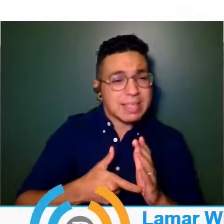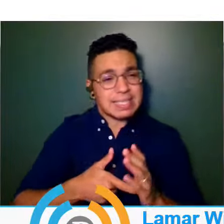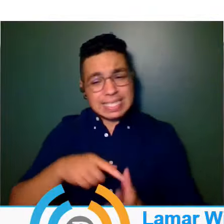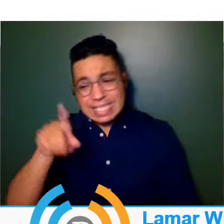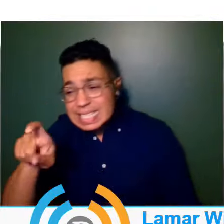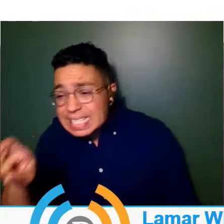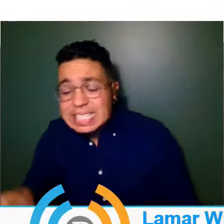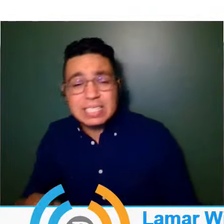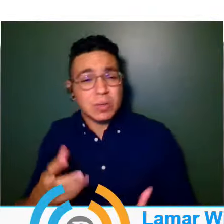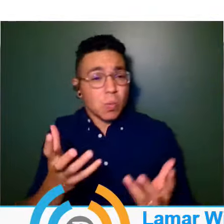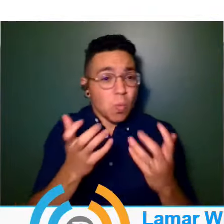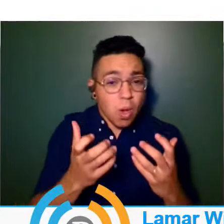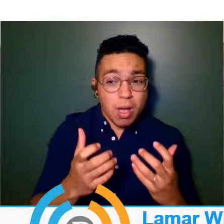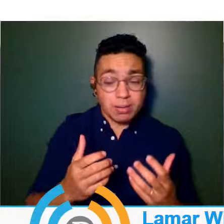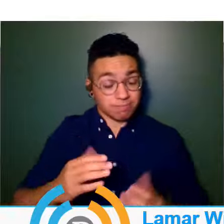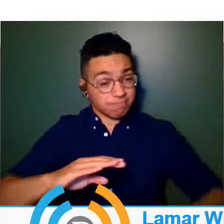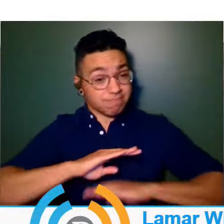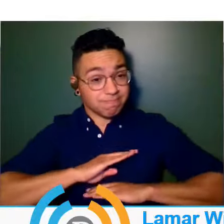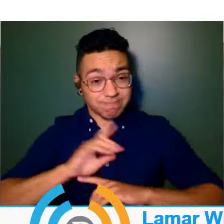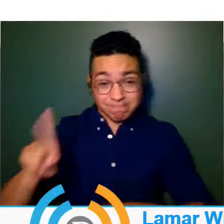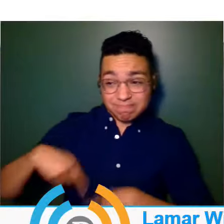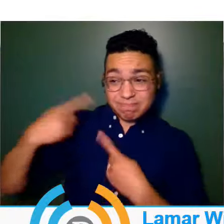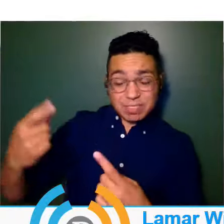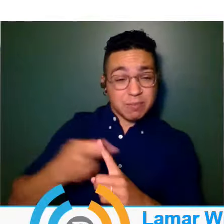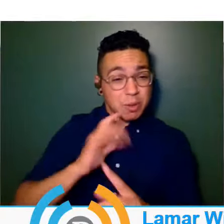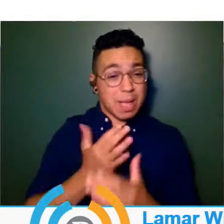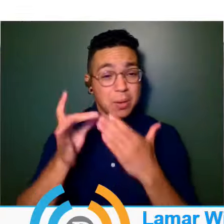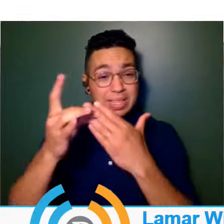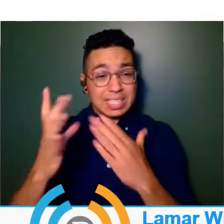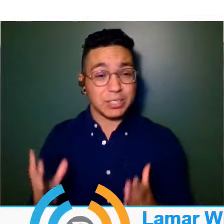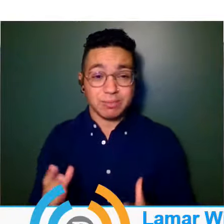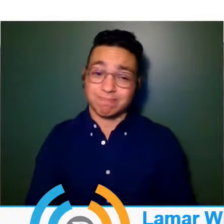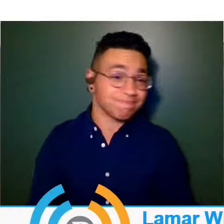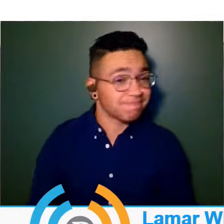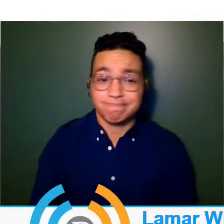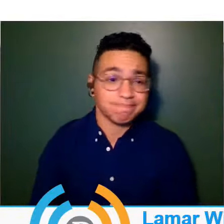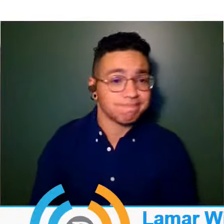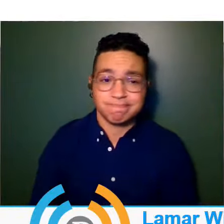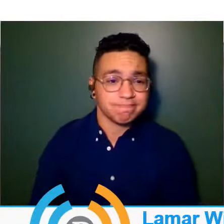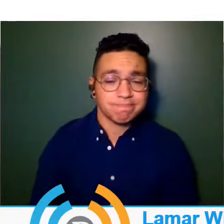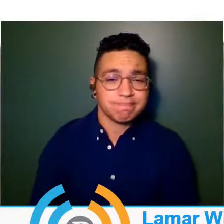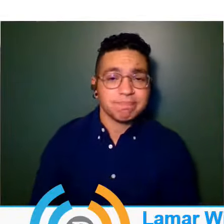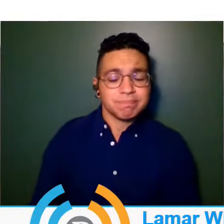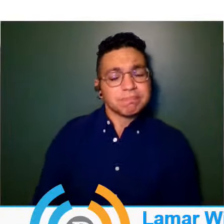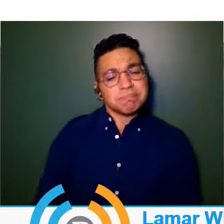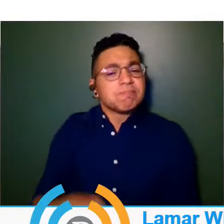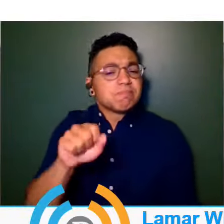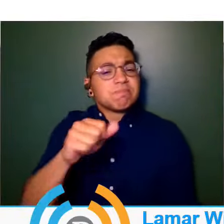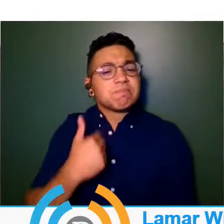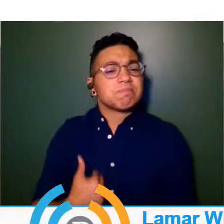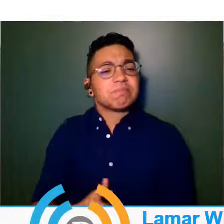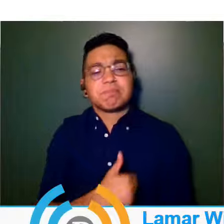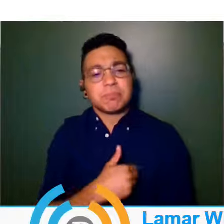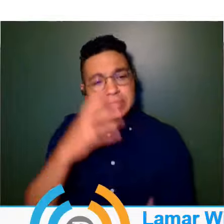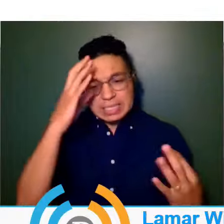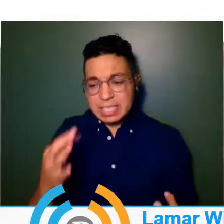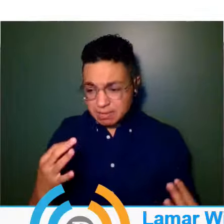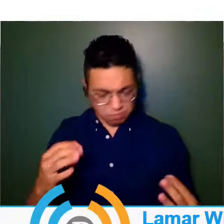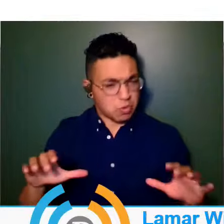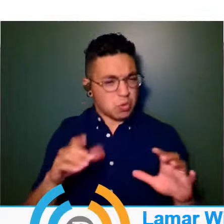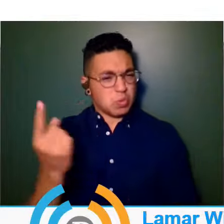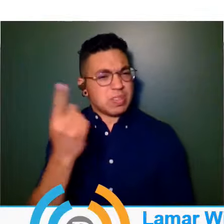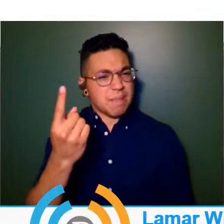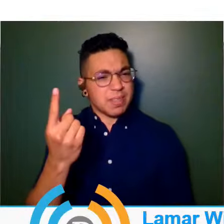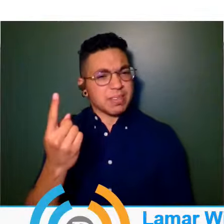been met by our leaders. And so, we've decided to do something about it. We've decided